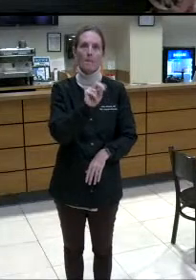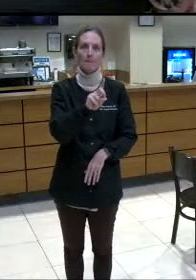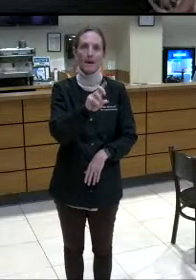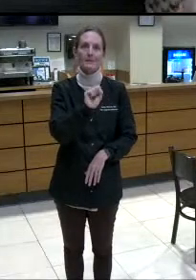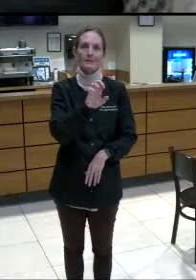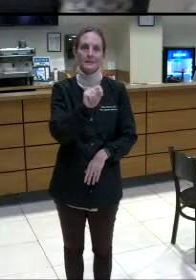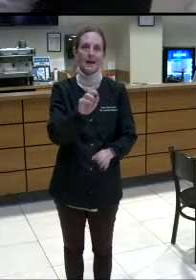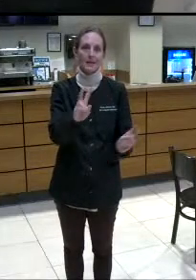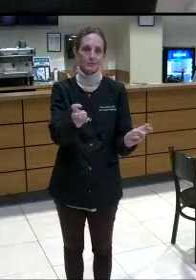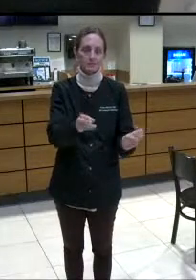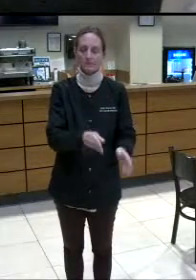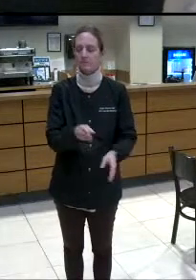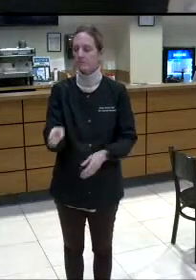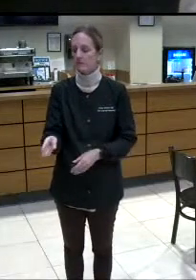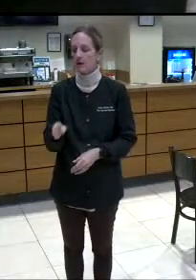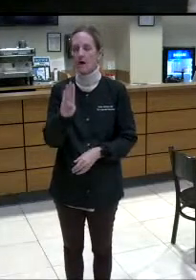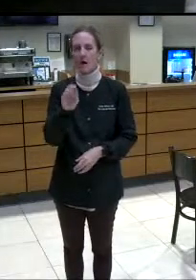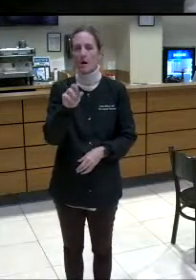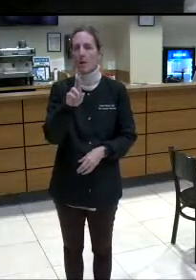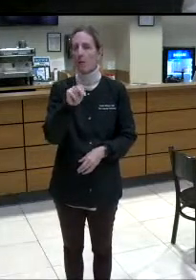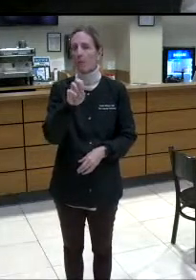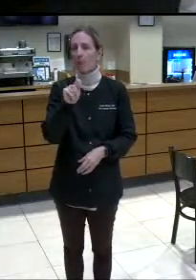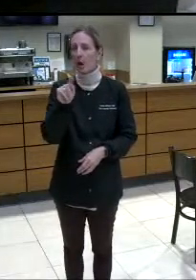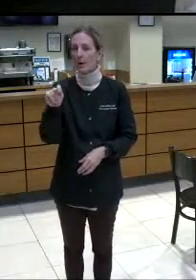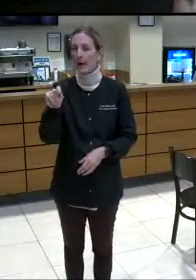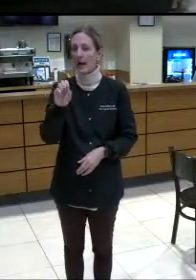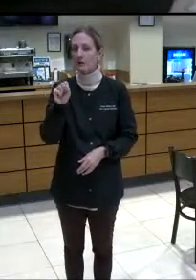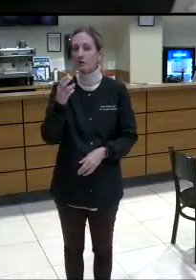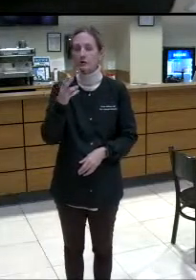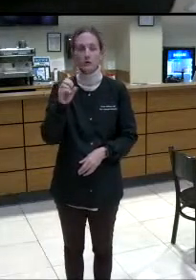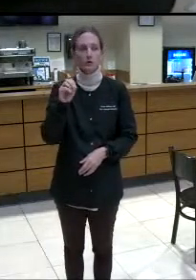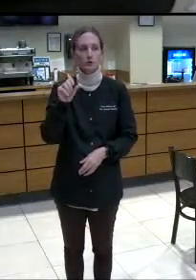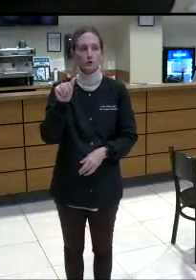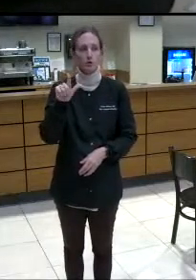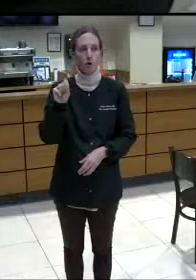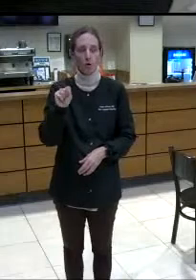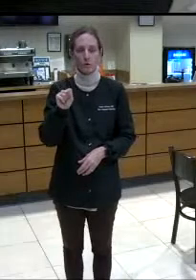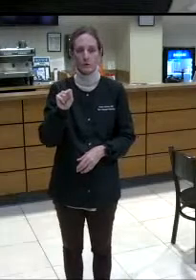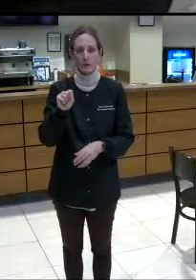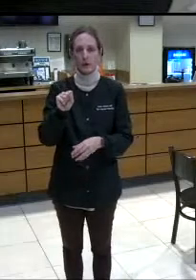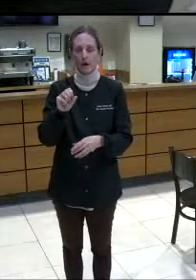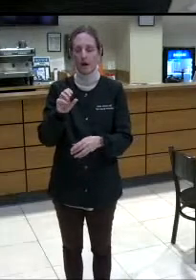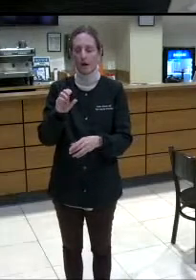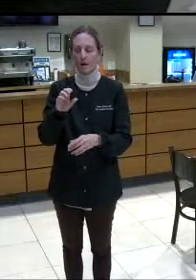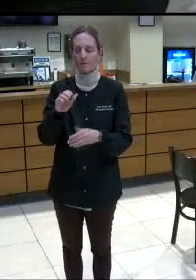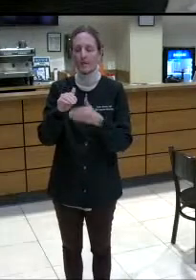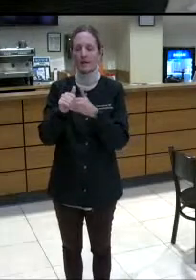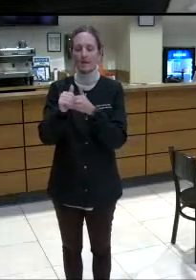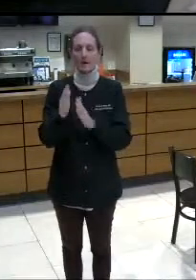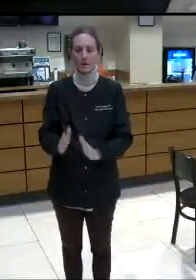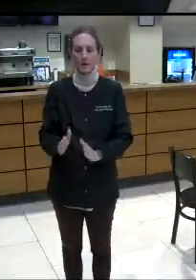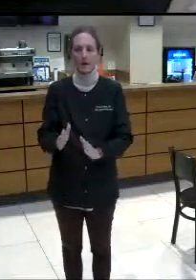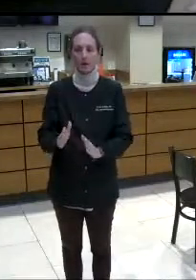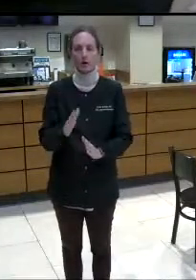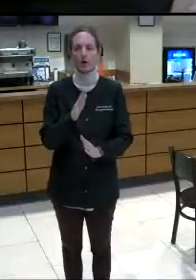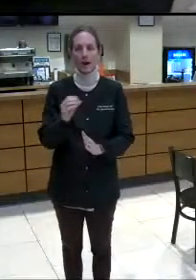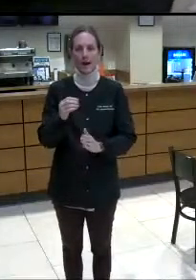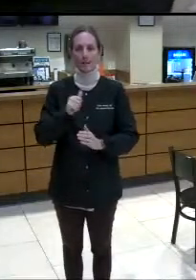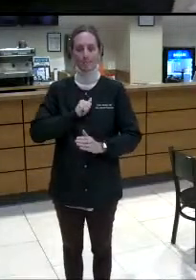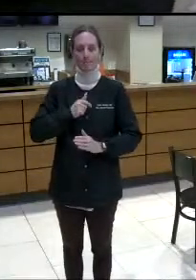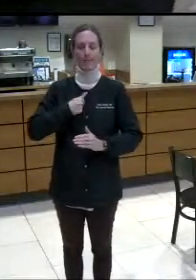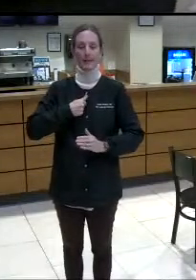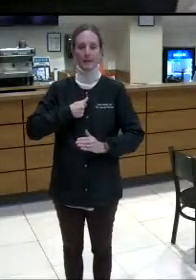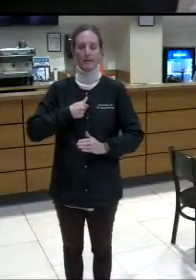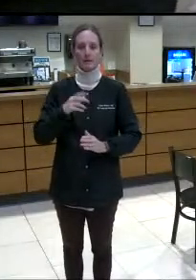school, Barnett Shows, that is bringing on The Leader in Me, which is a leadership SEL that came out of their